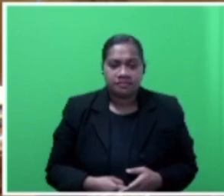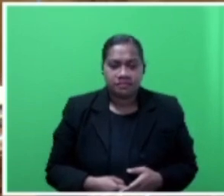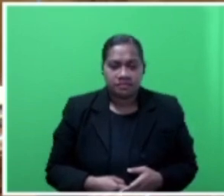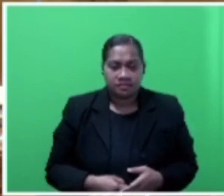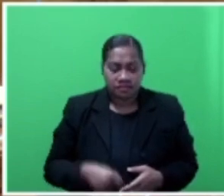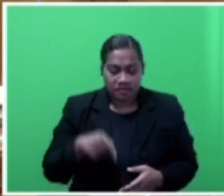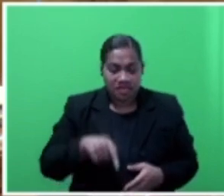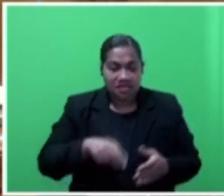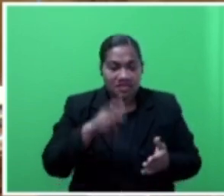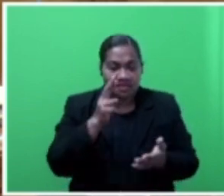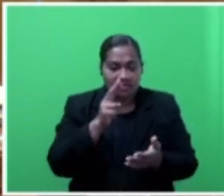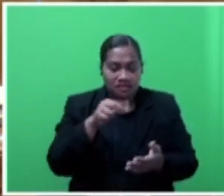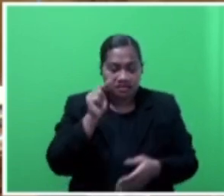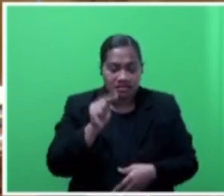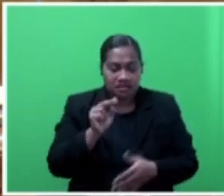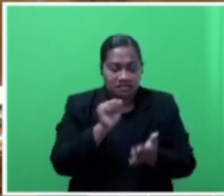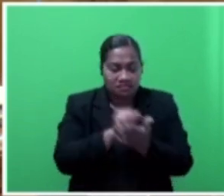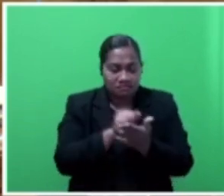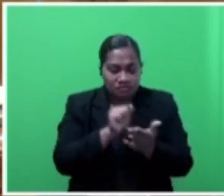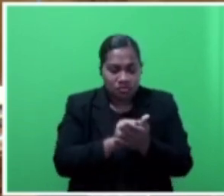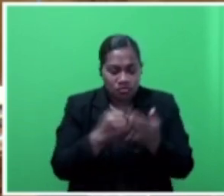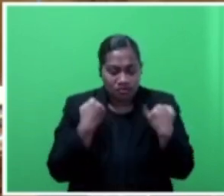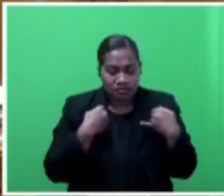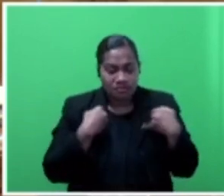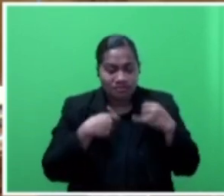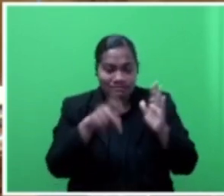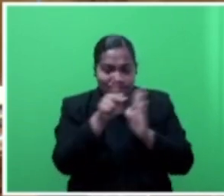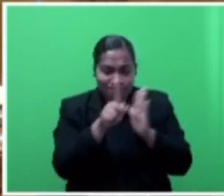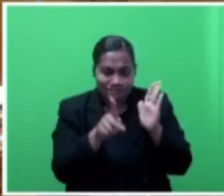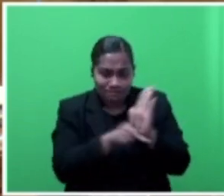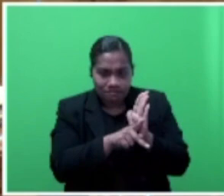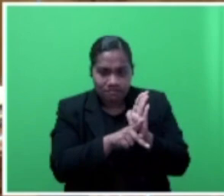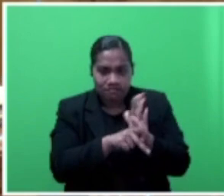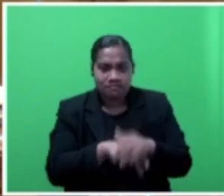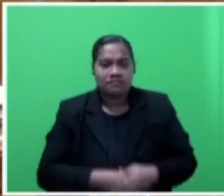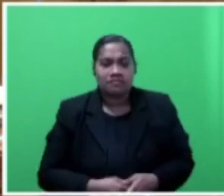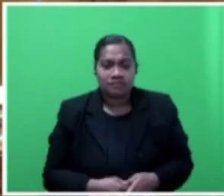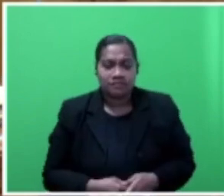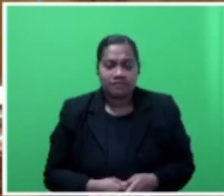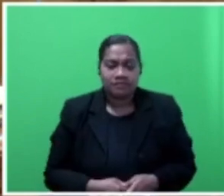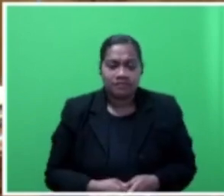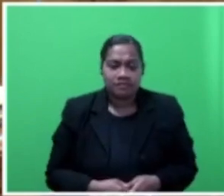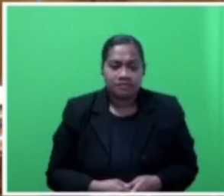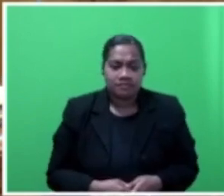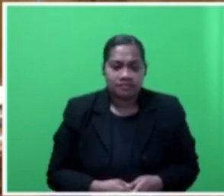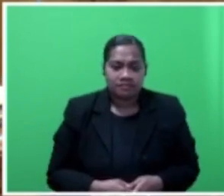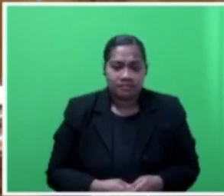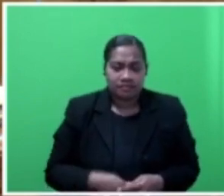appropriate implementation policies to remain viable and economically competitive, sir.